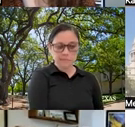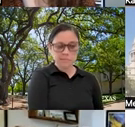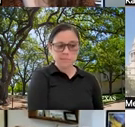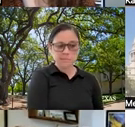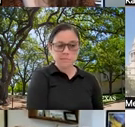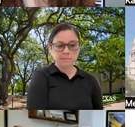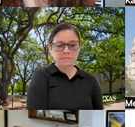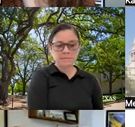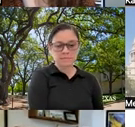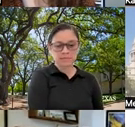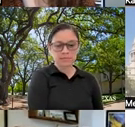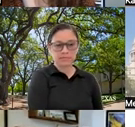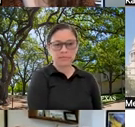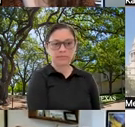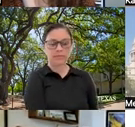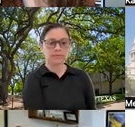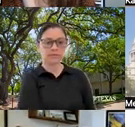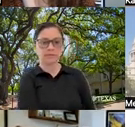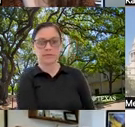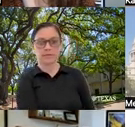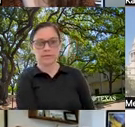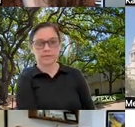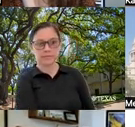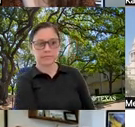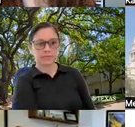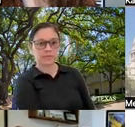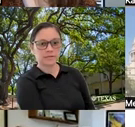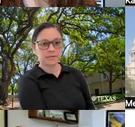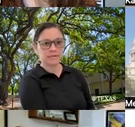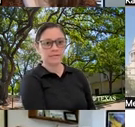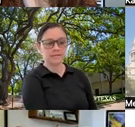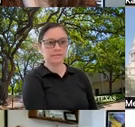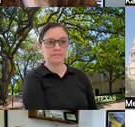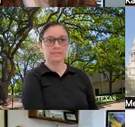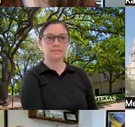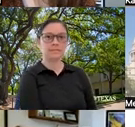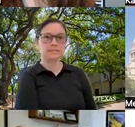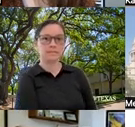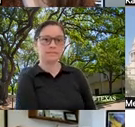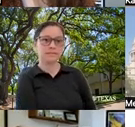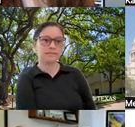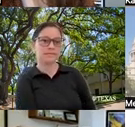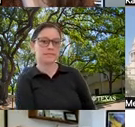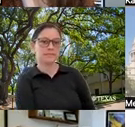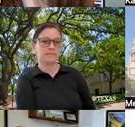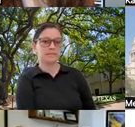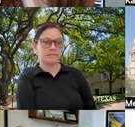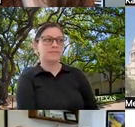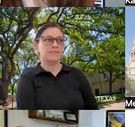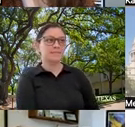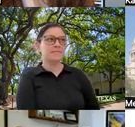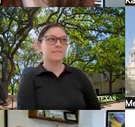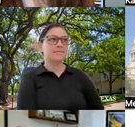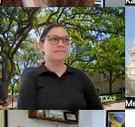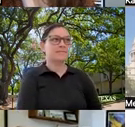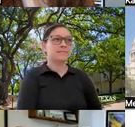you to do that a little bit today. Challenge ideas. I just mentioned suspend judgment, but I'm also asking you to challenge